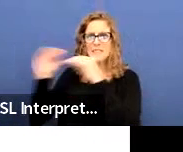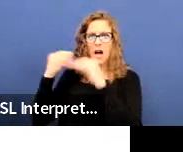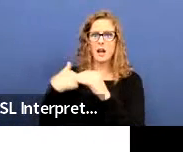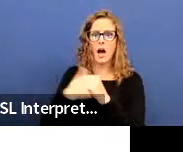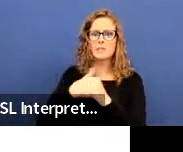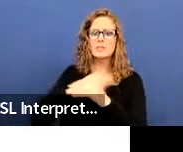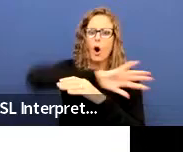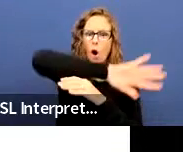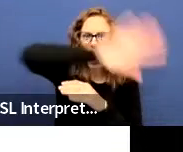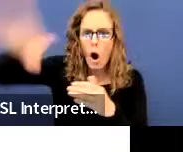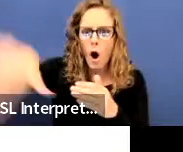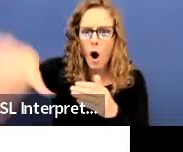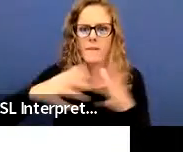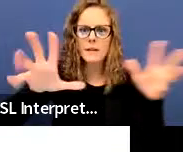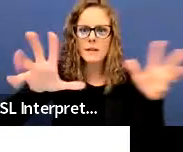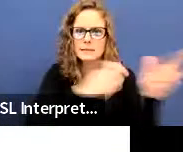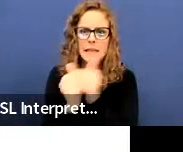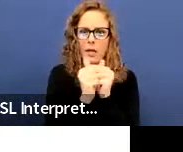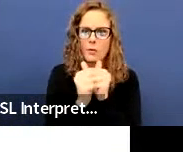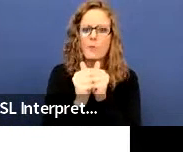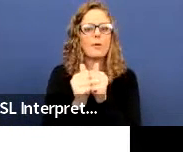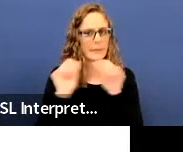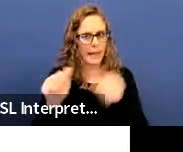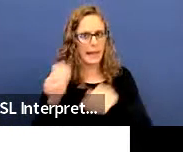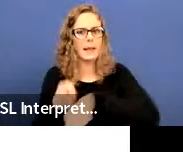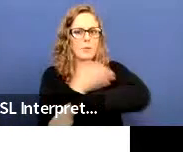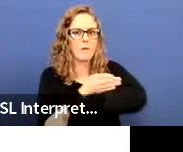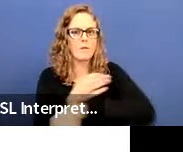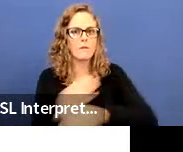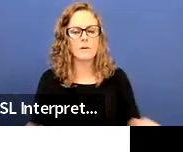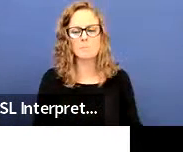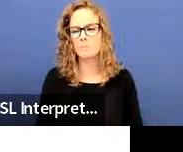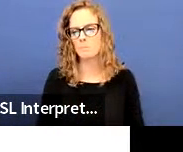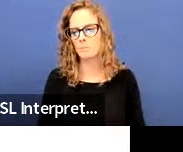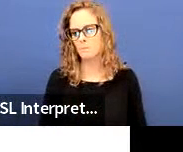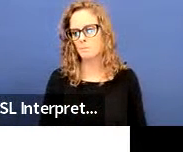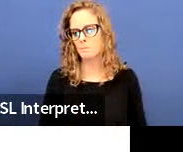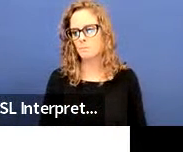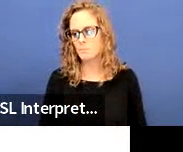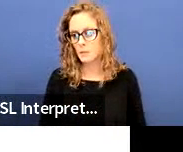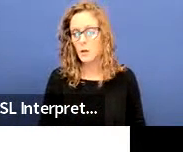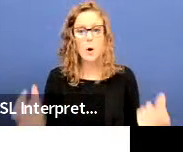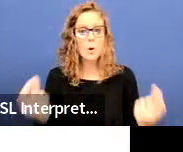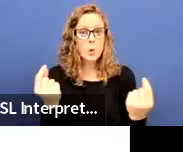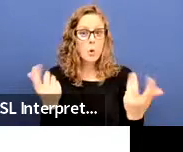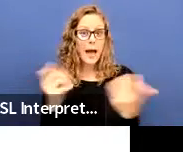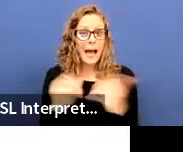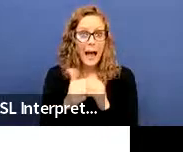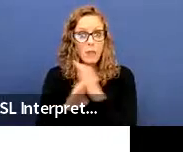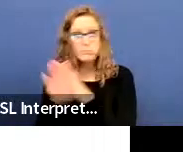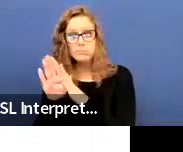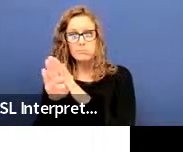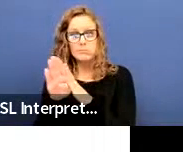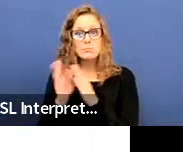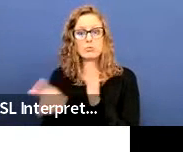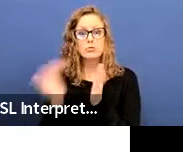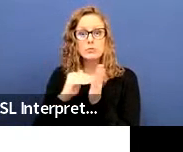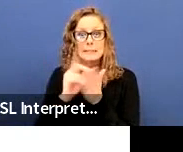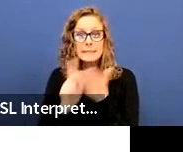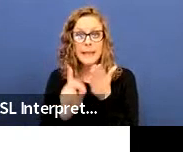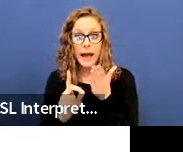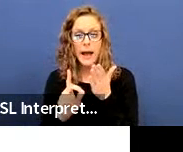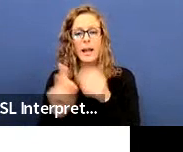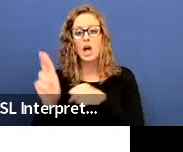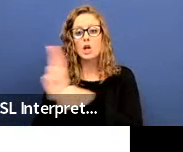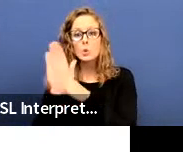these programs. And so we have user experience, system partner feedback, and